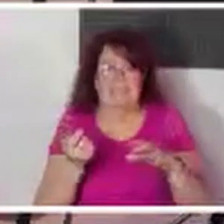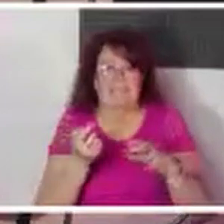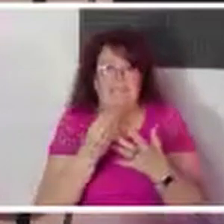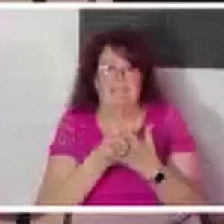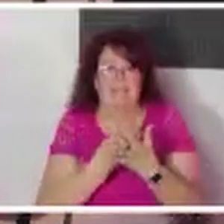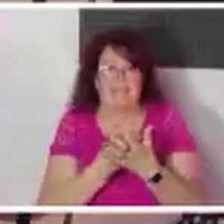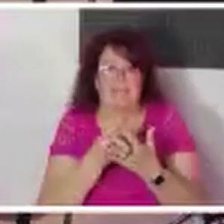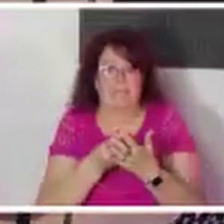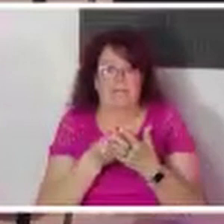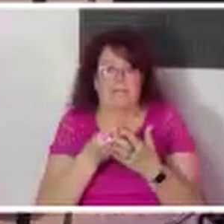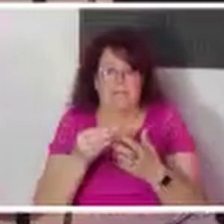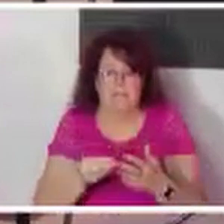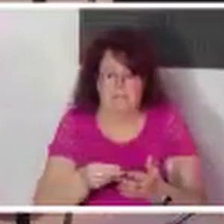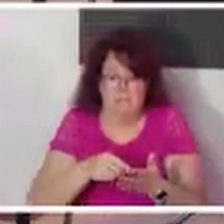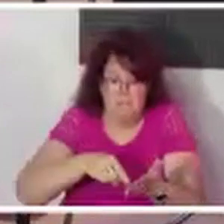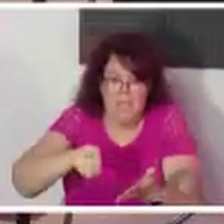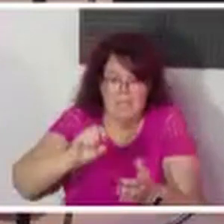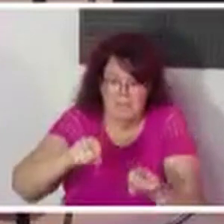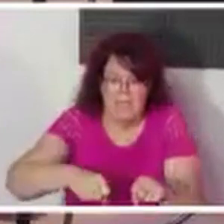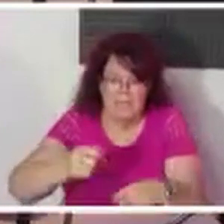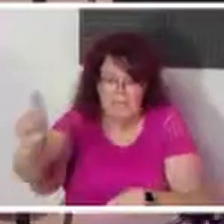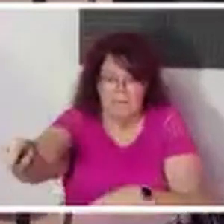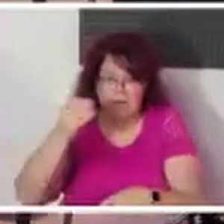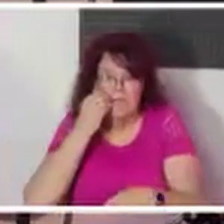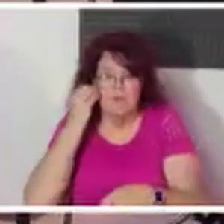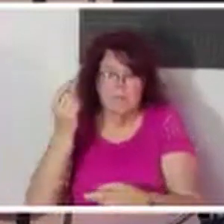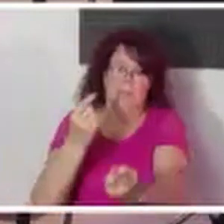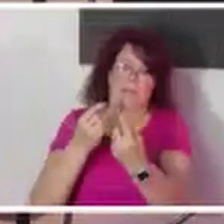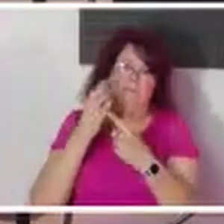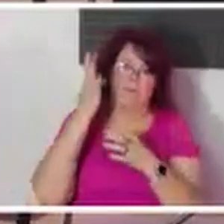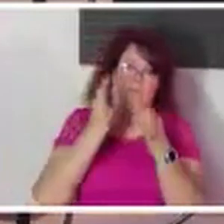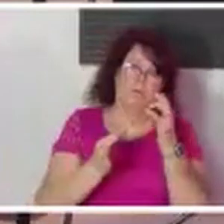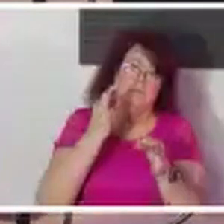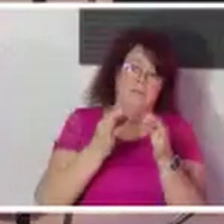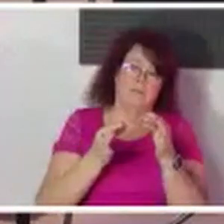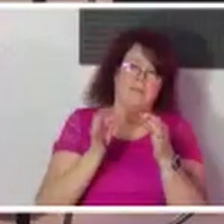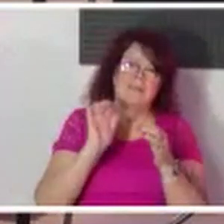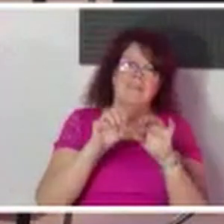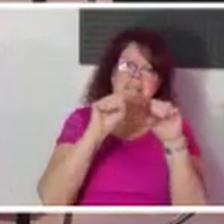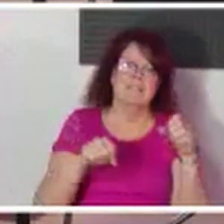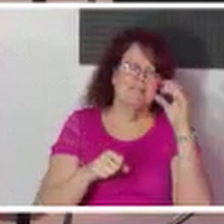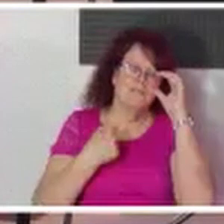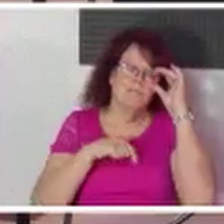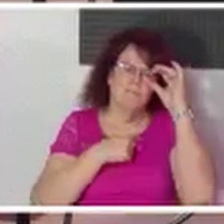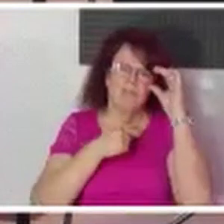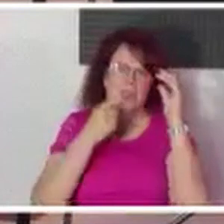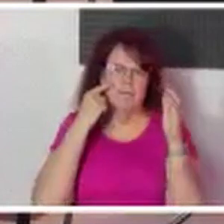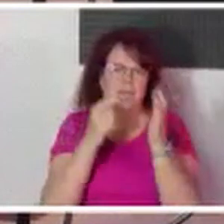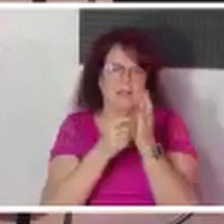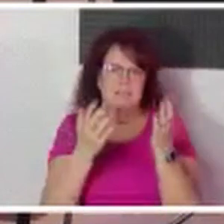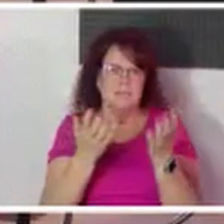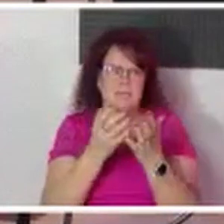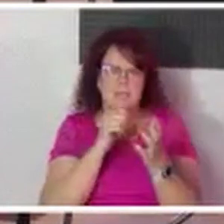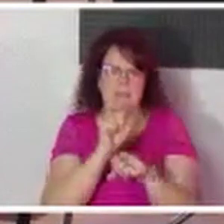put forth that incentive to return to court. That system, we recognized was not